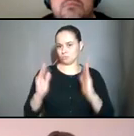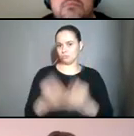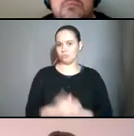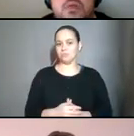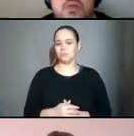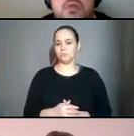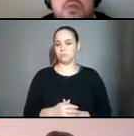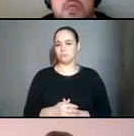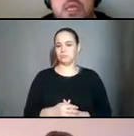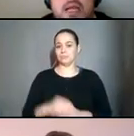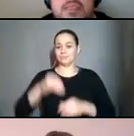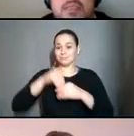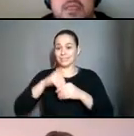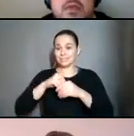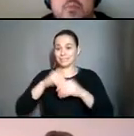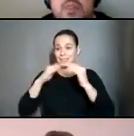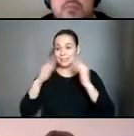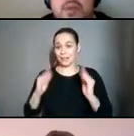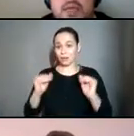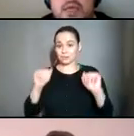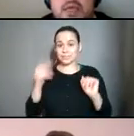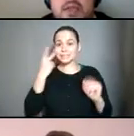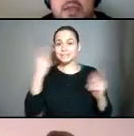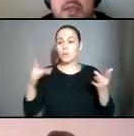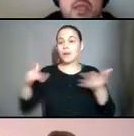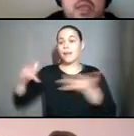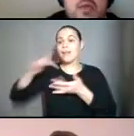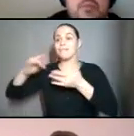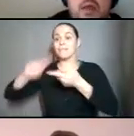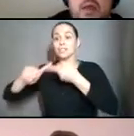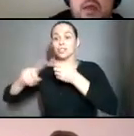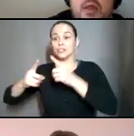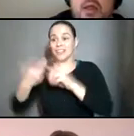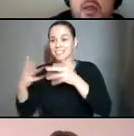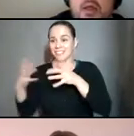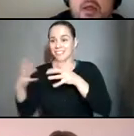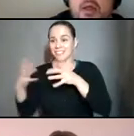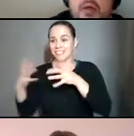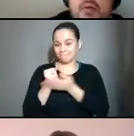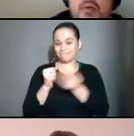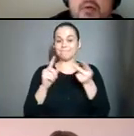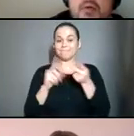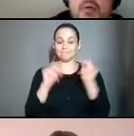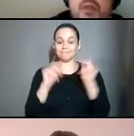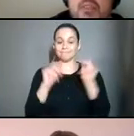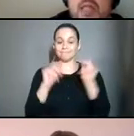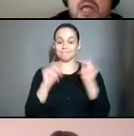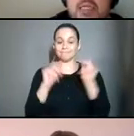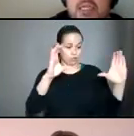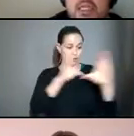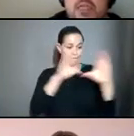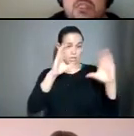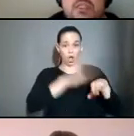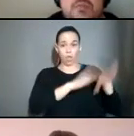In the house, they can view adventure friends they have collected. They can also click on a certificate on the wall to see